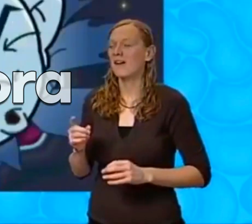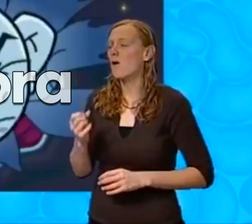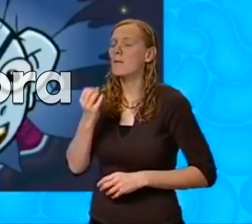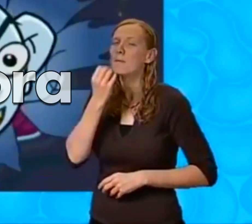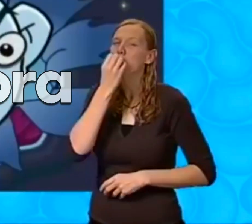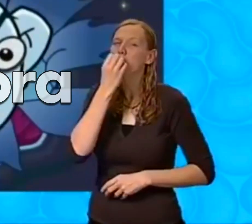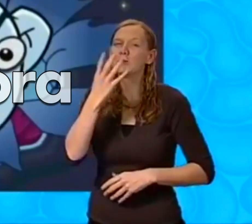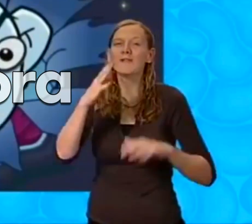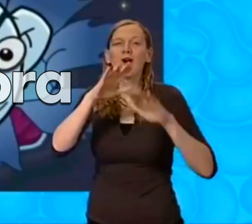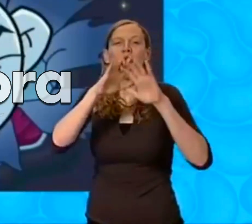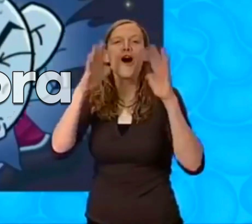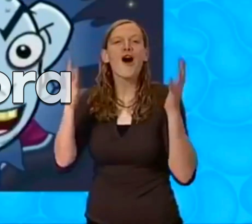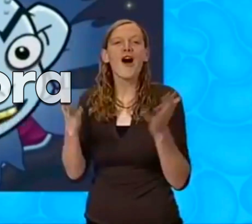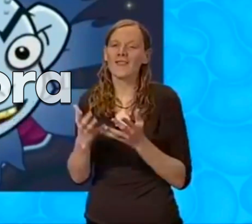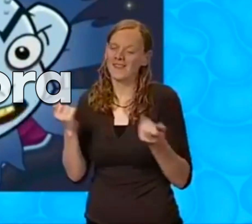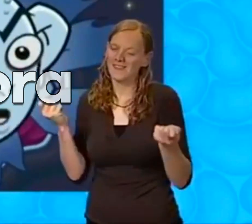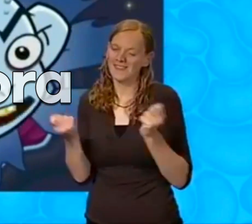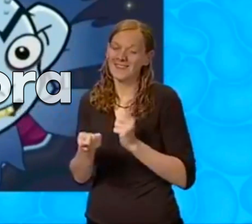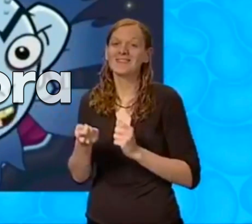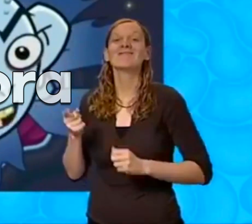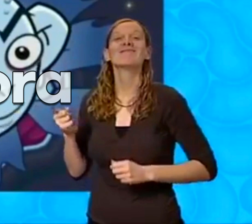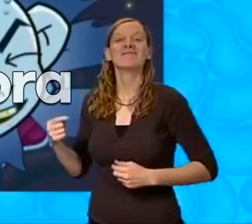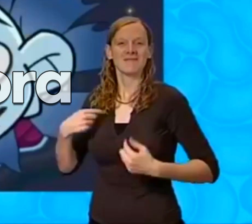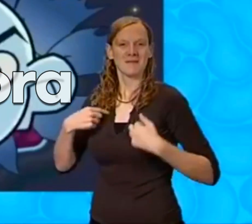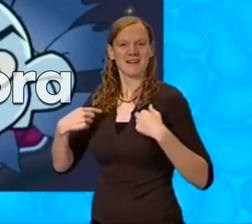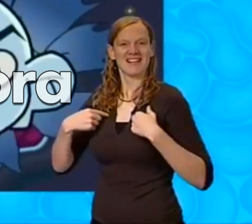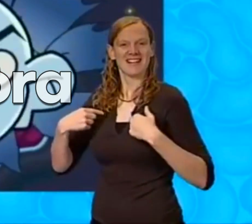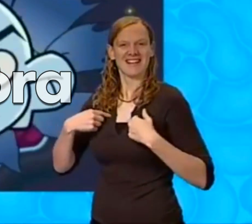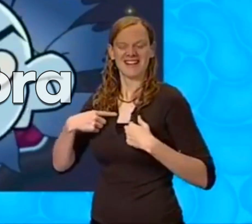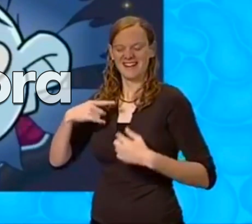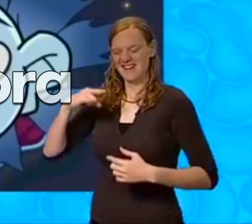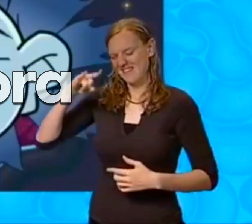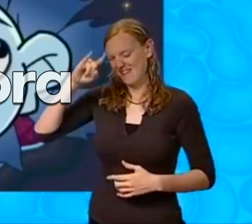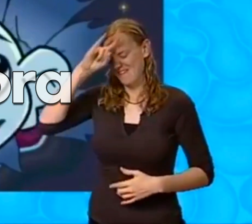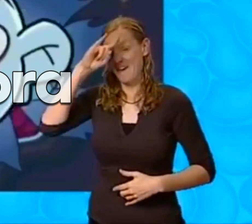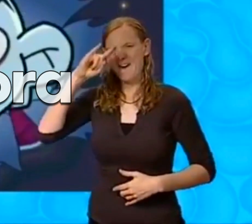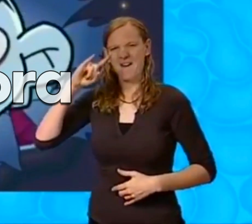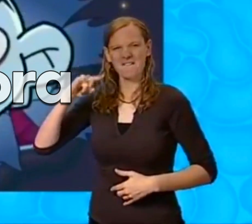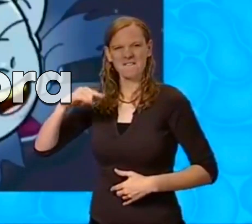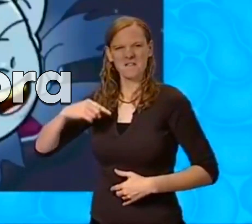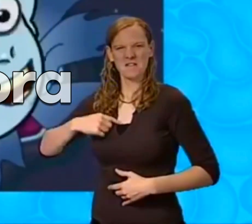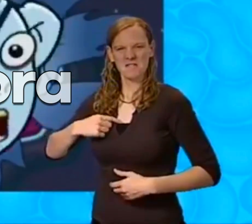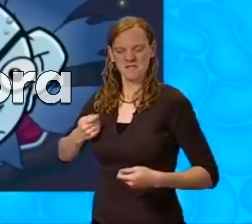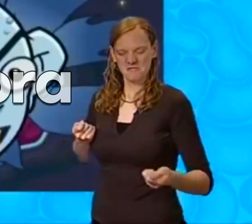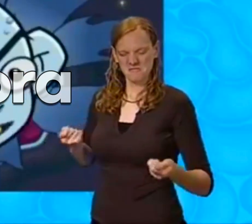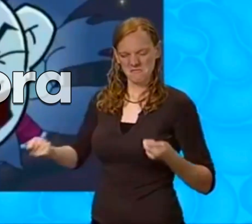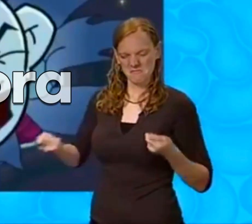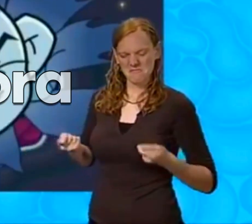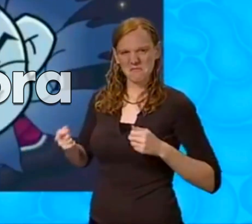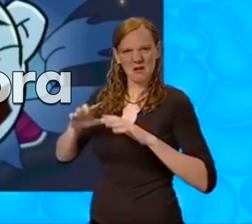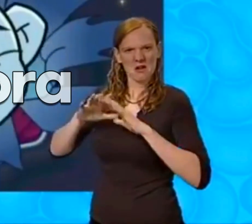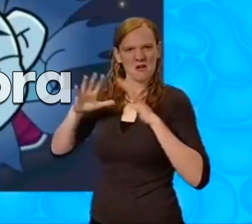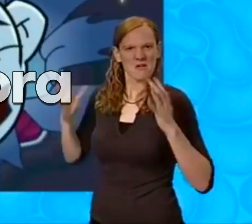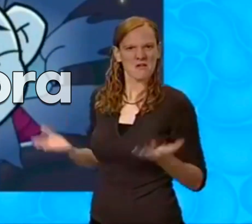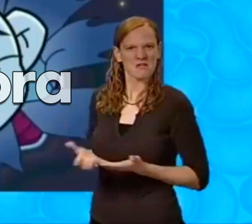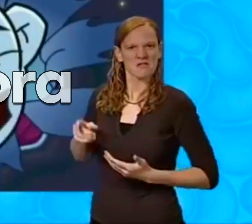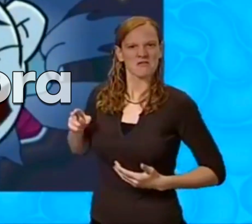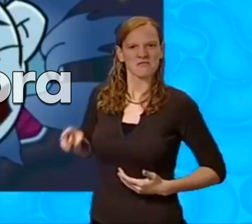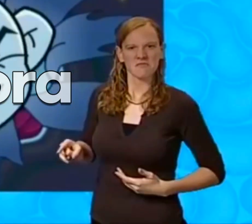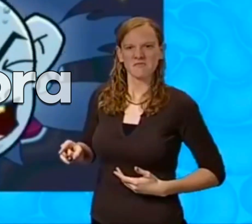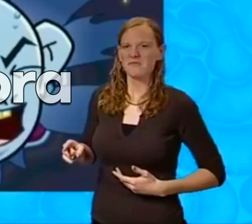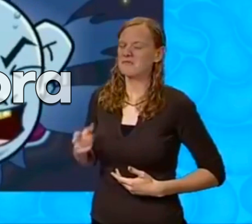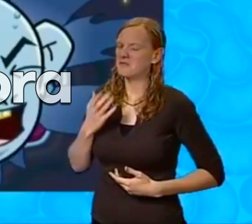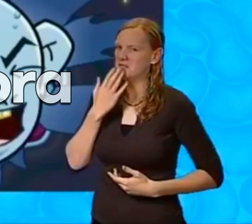I, Pluto, architect of evil, designer of doom, will reign triumphant.